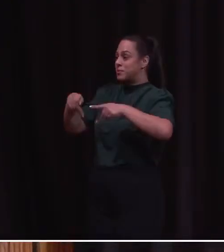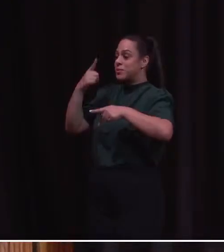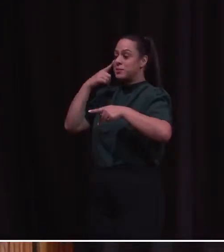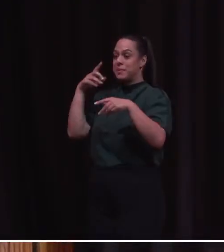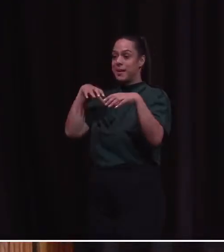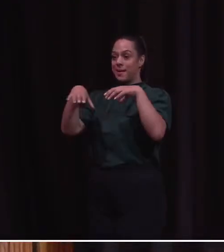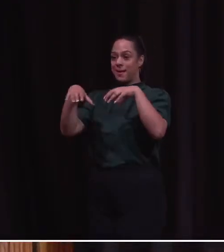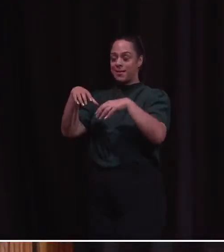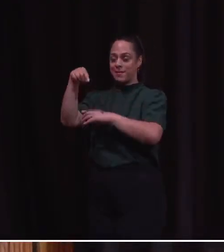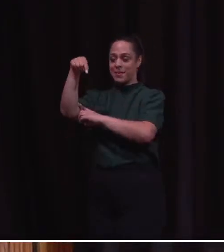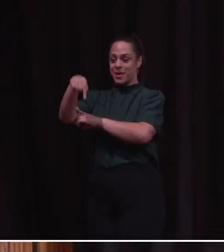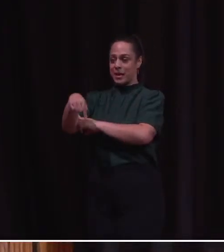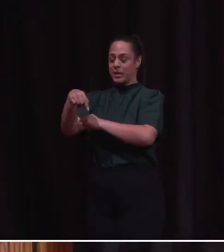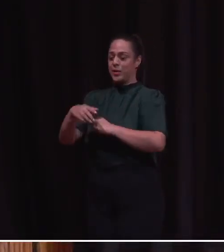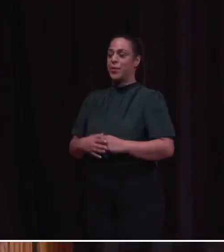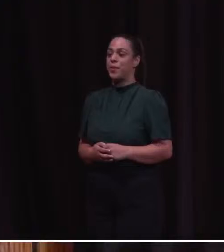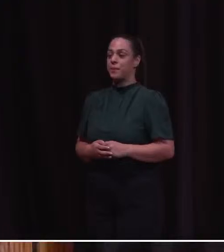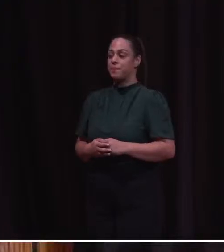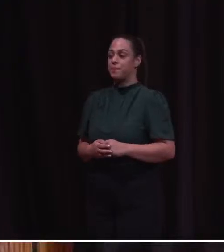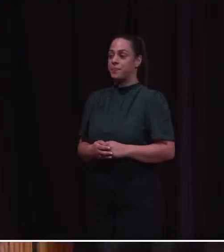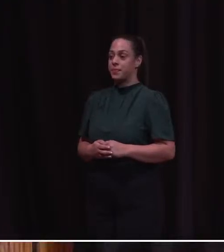to get me here today.